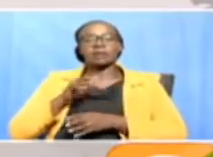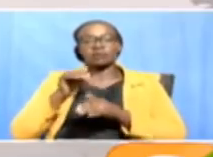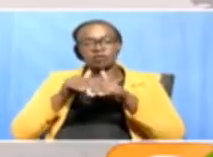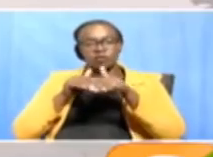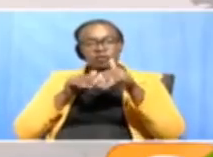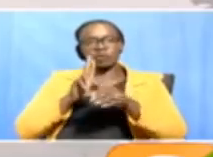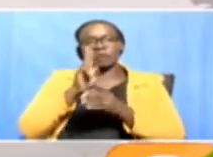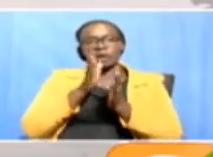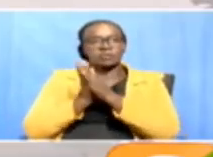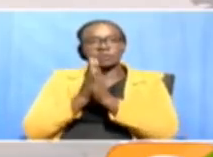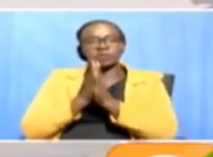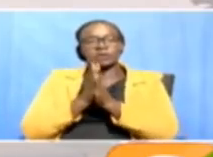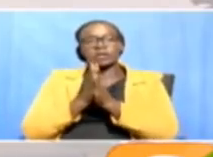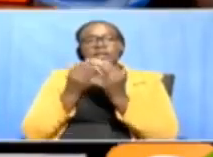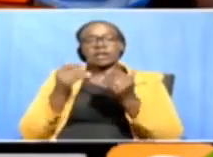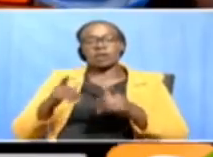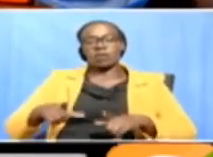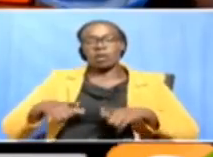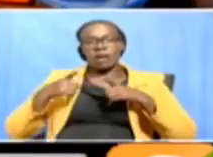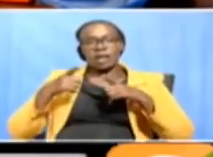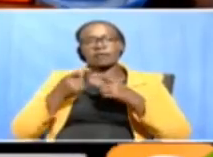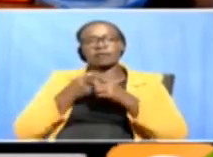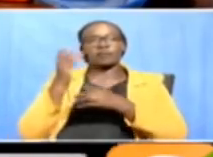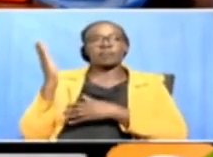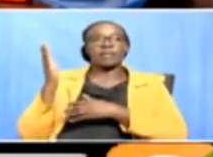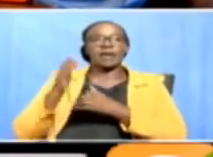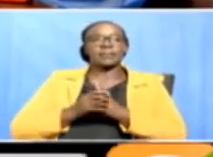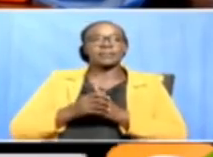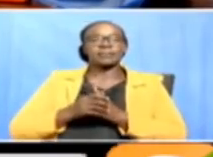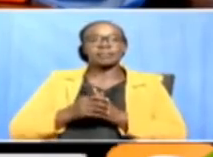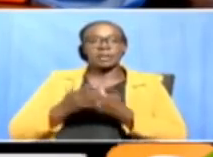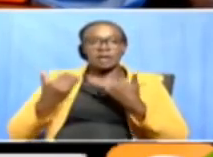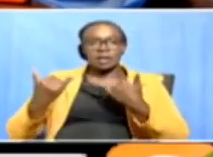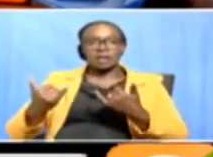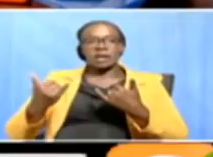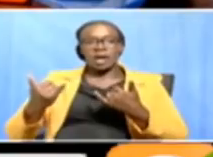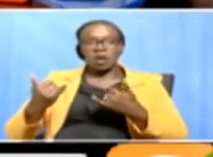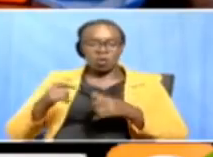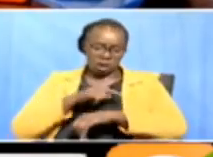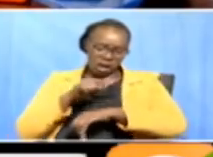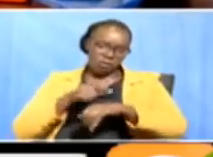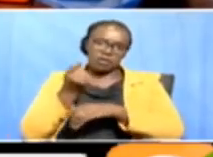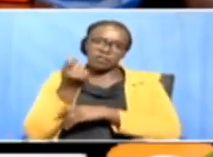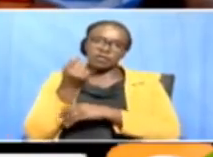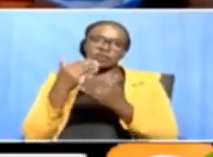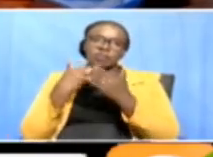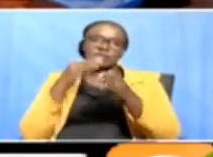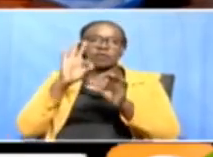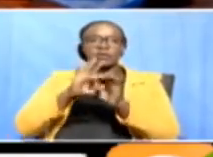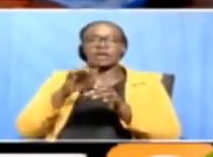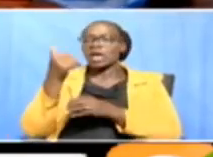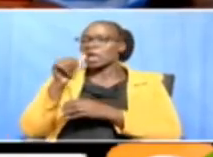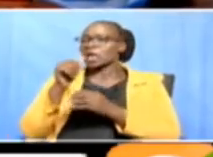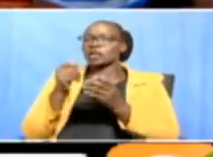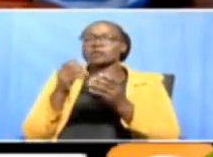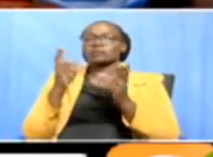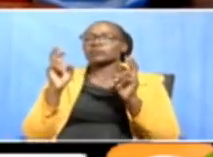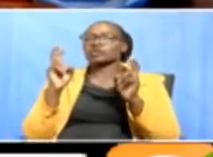there and now joins us live. Stephen, it is now just hours to the ballot. Any emerging issues in